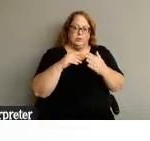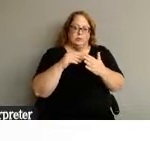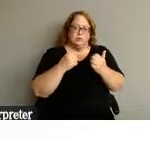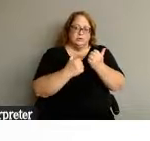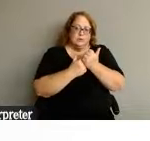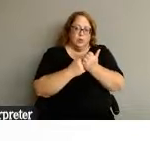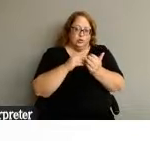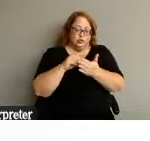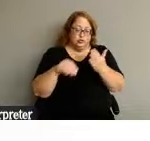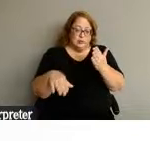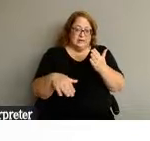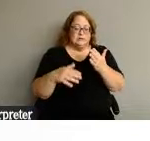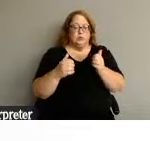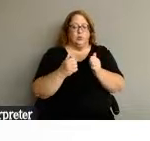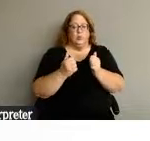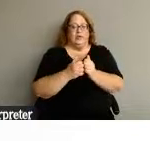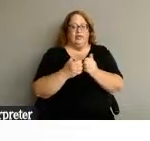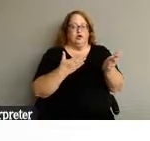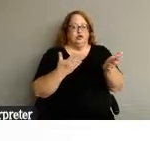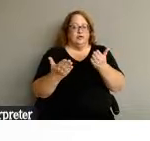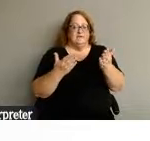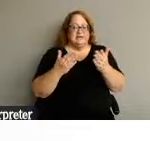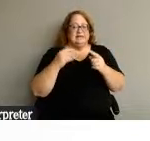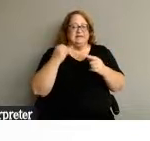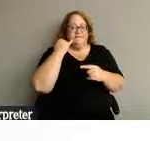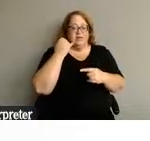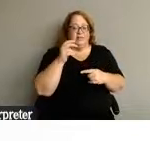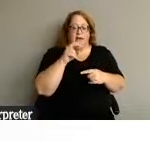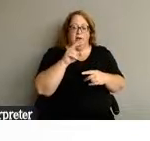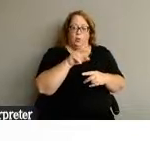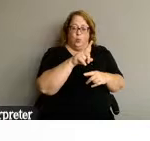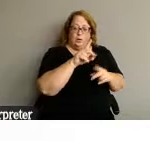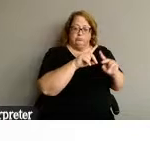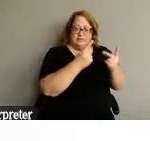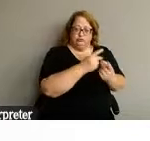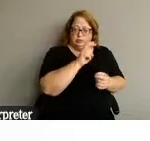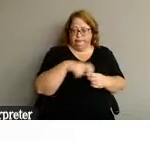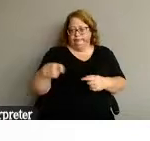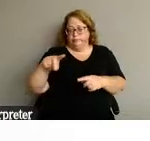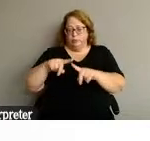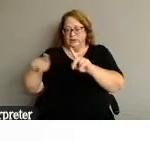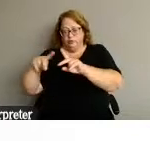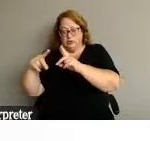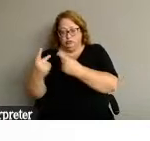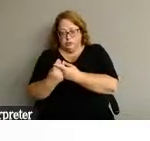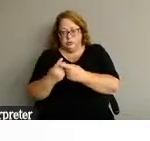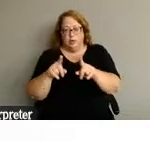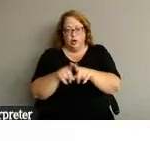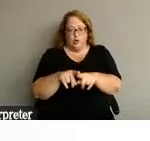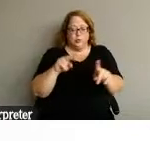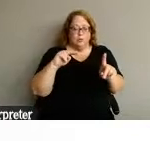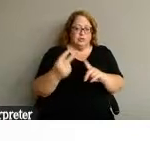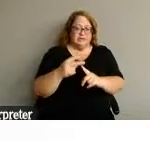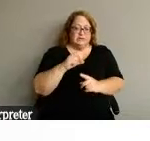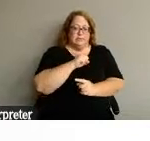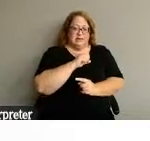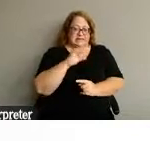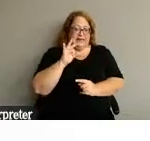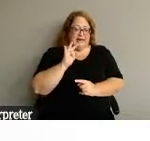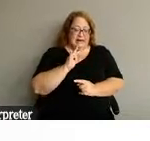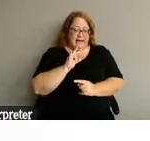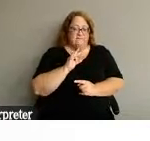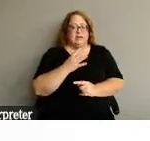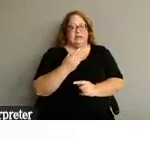with service delivery as they may transition from one district to another, but also looking at it from the perspective of staffing